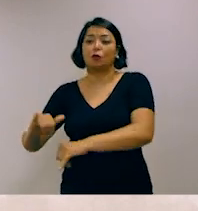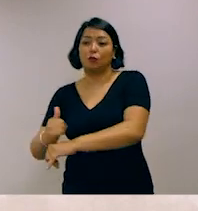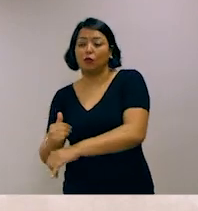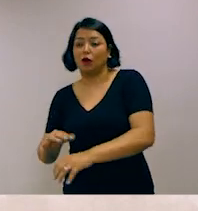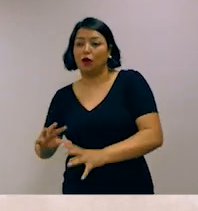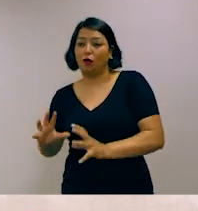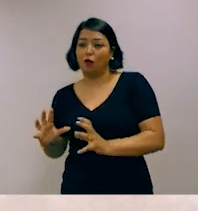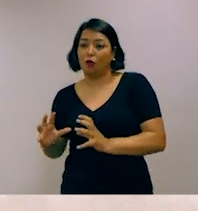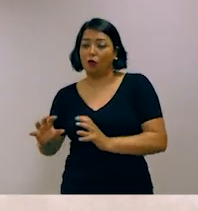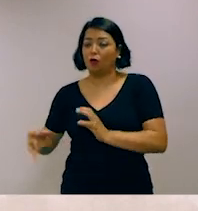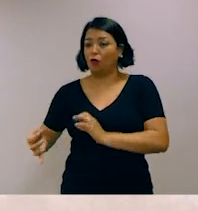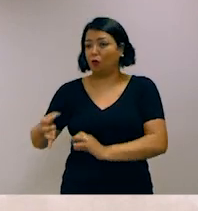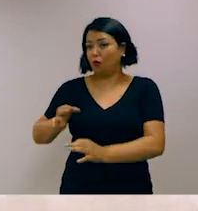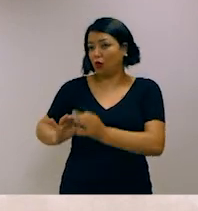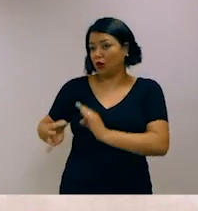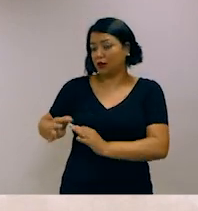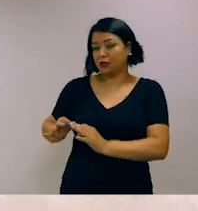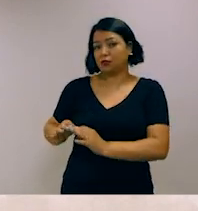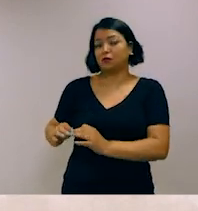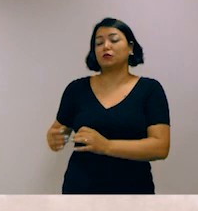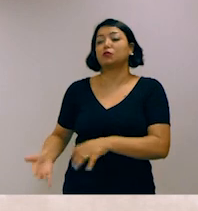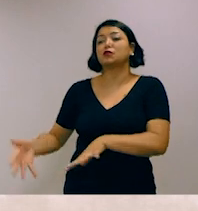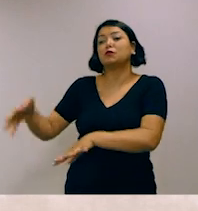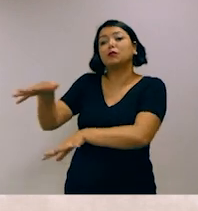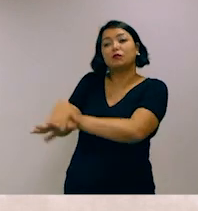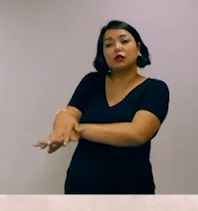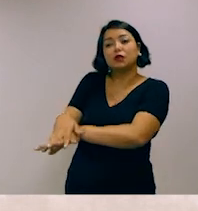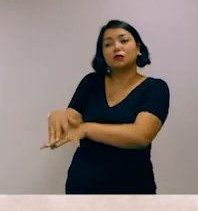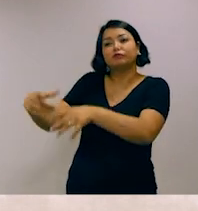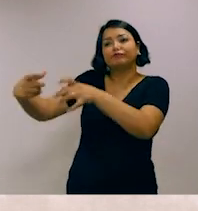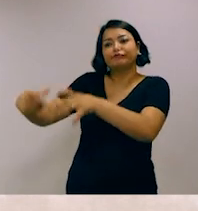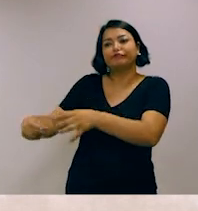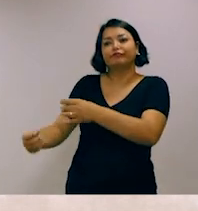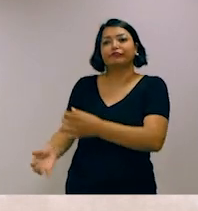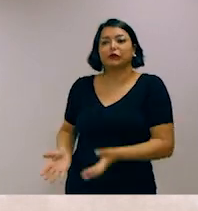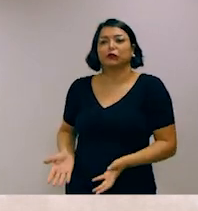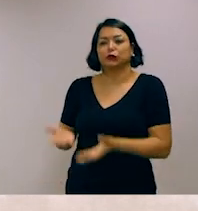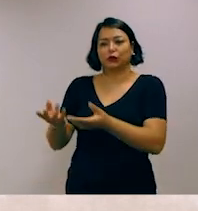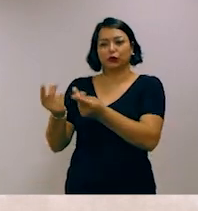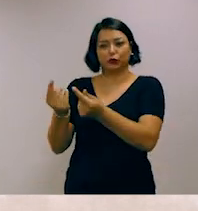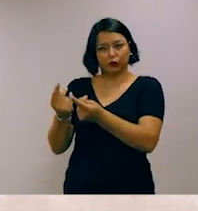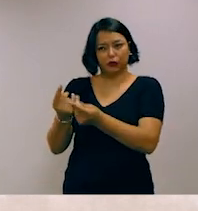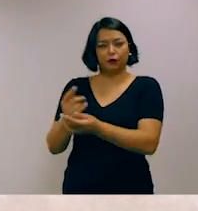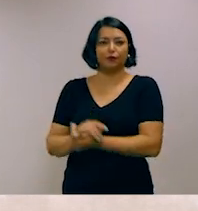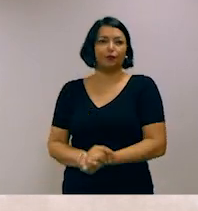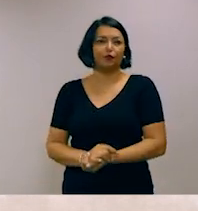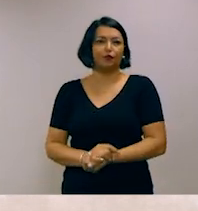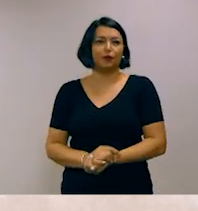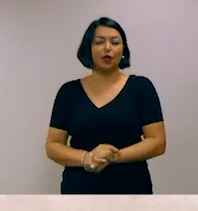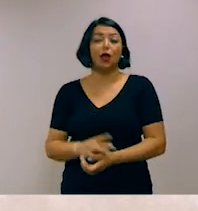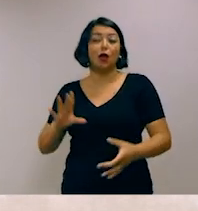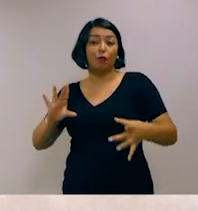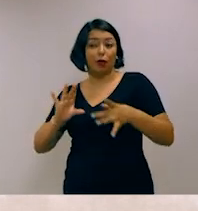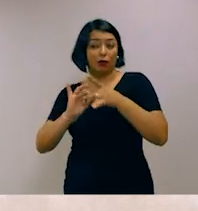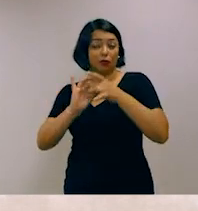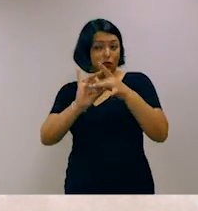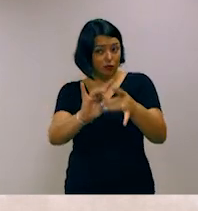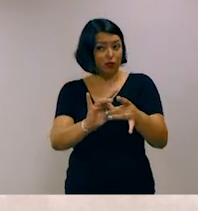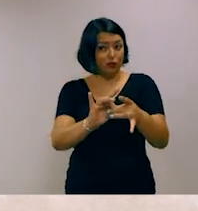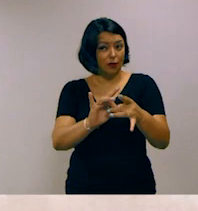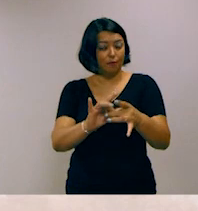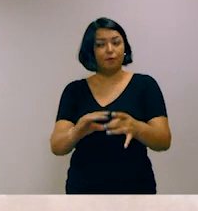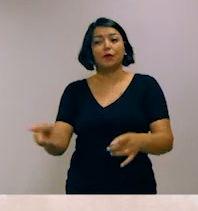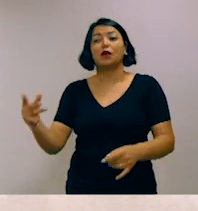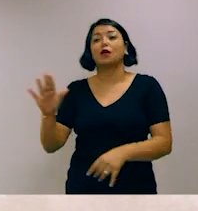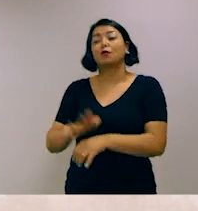modeling, and then the assessment, and then the implementation of this in the productive sector. To contextualize a